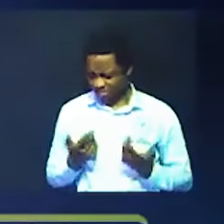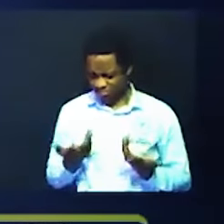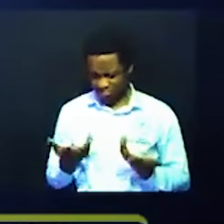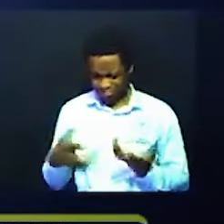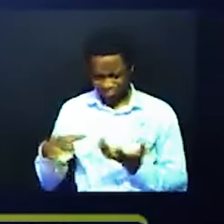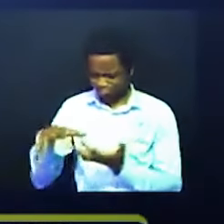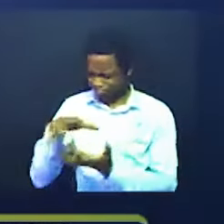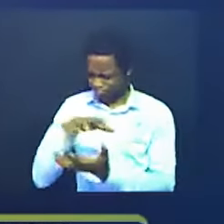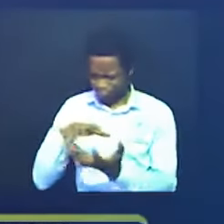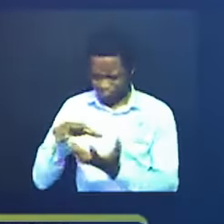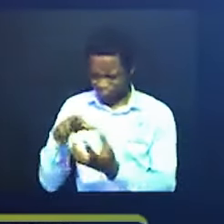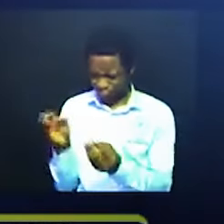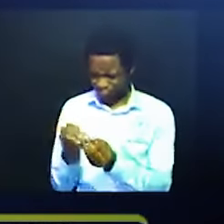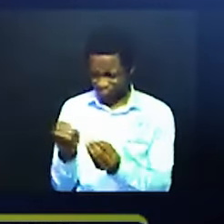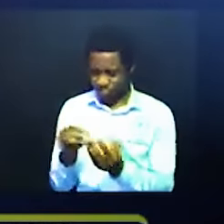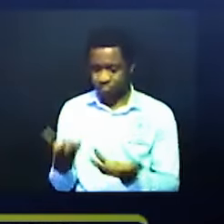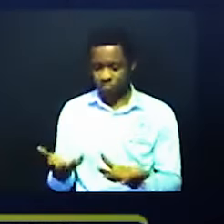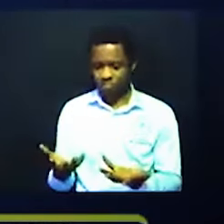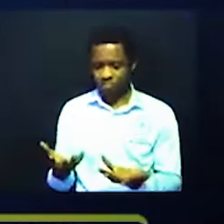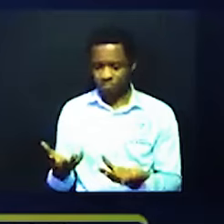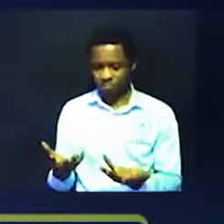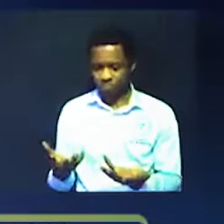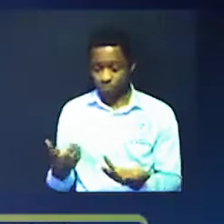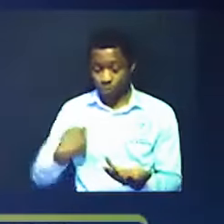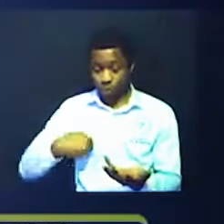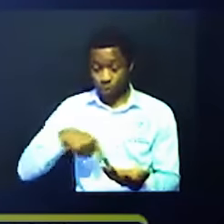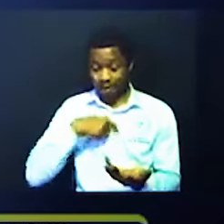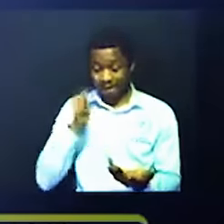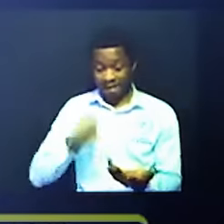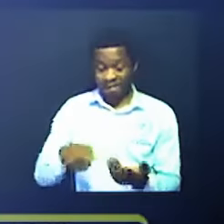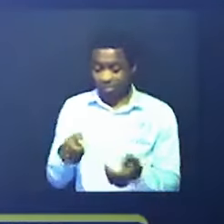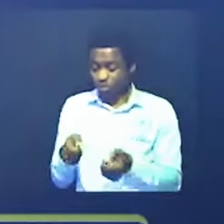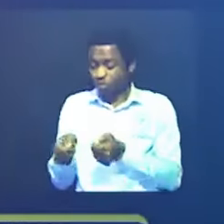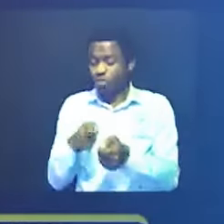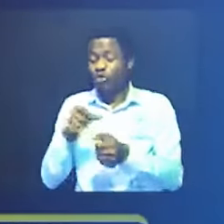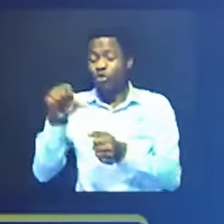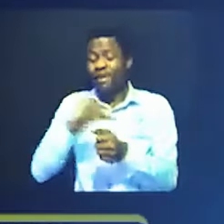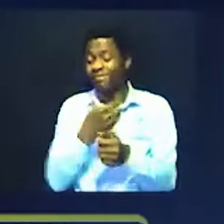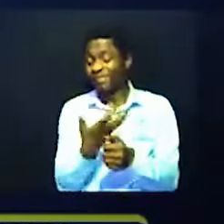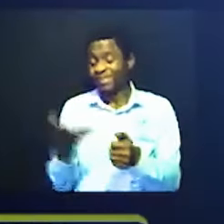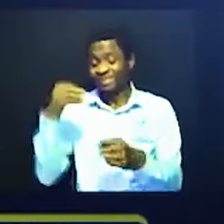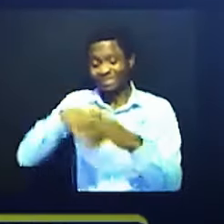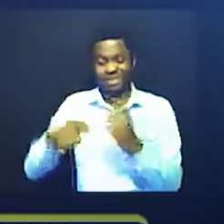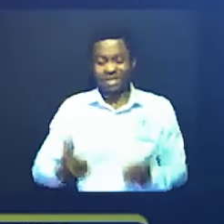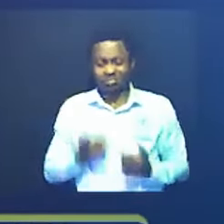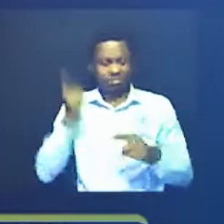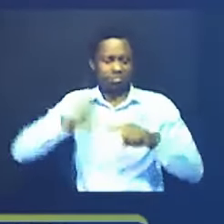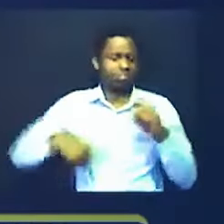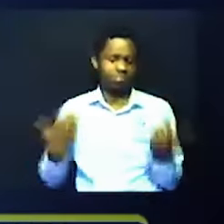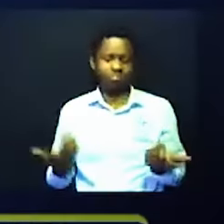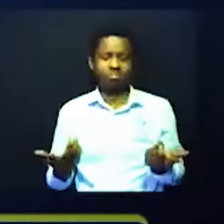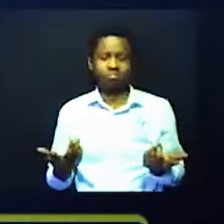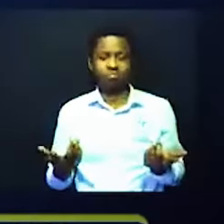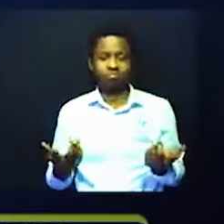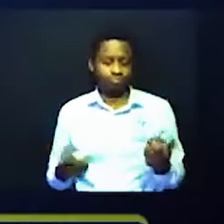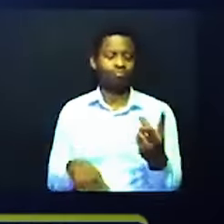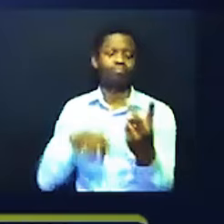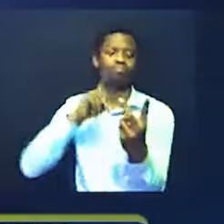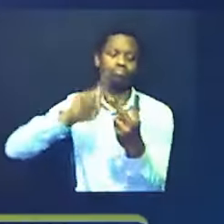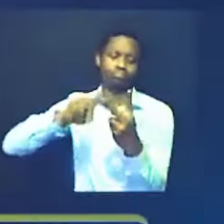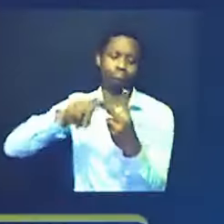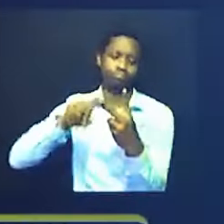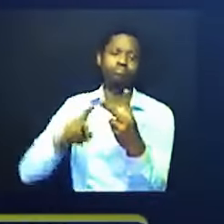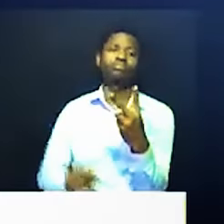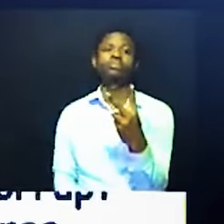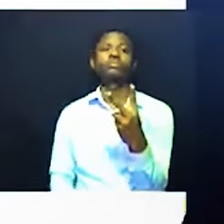complicated and we do not always have control over it the second reason is